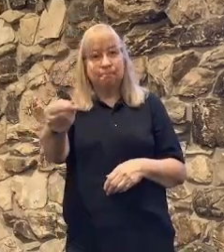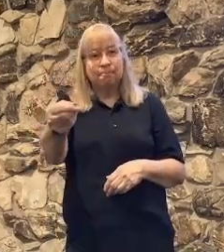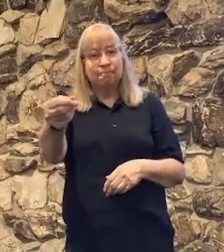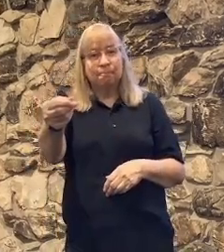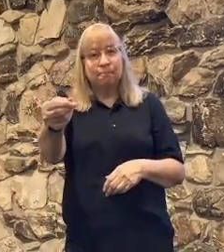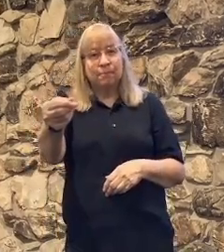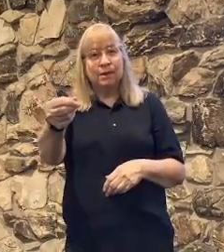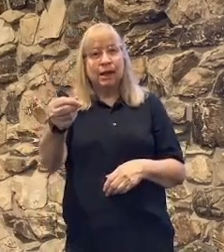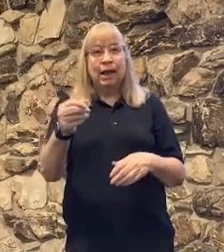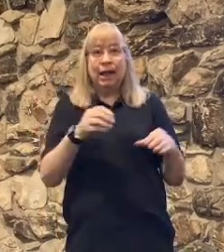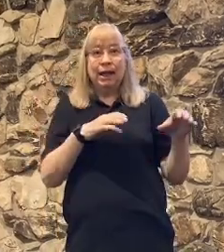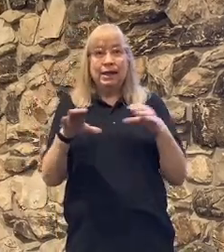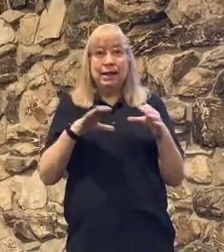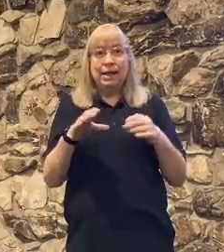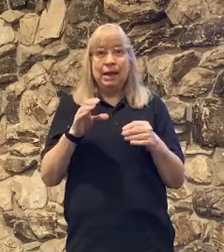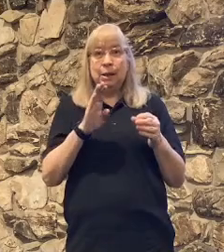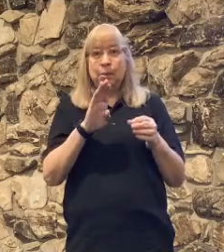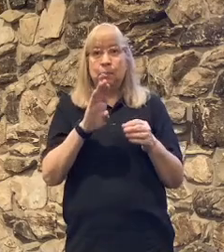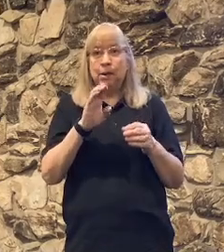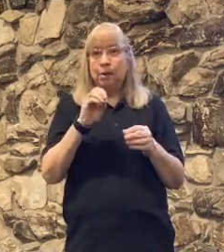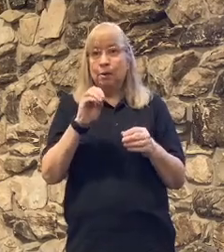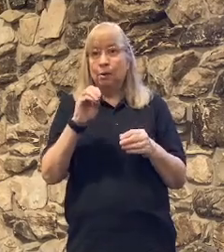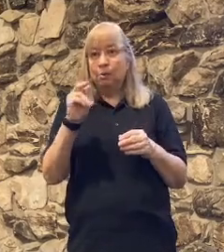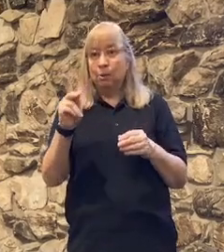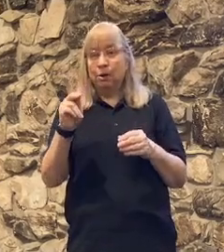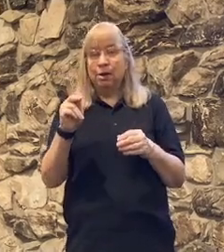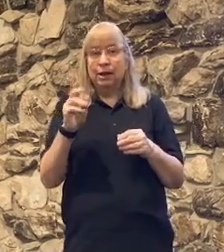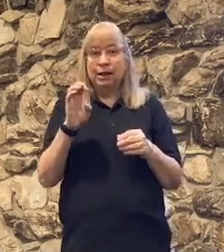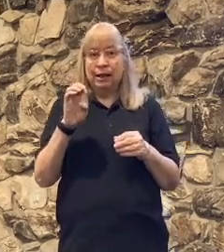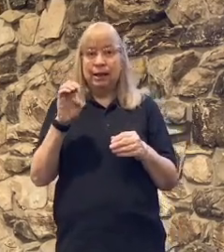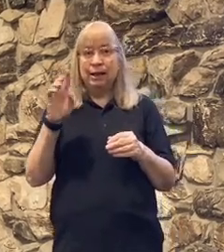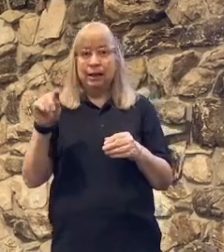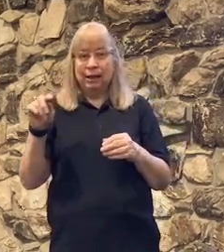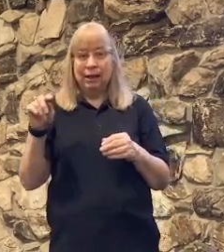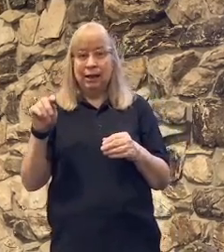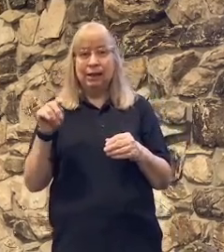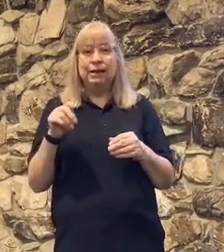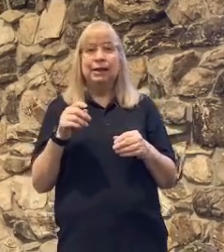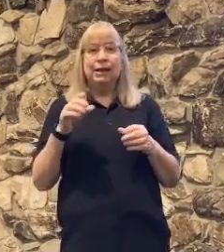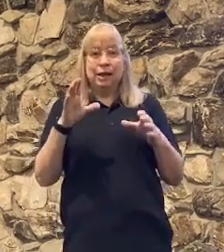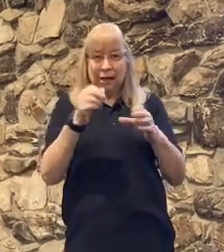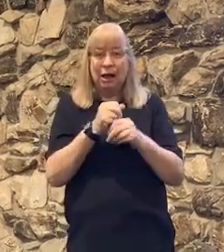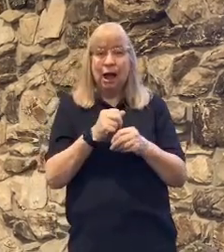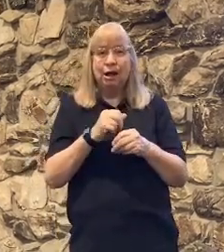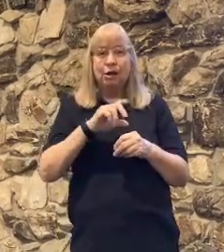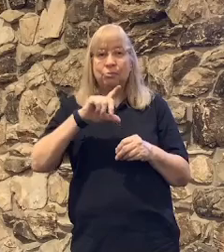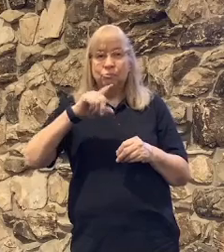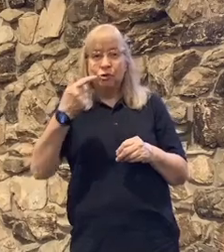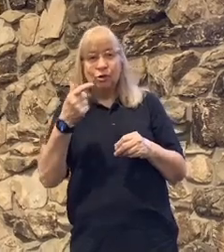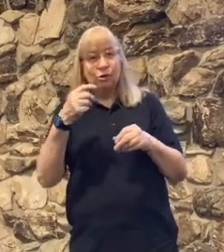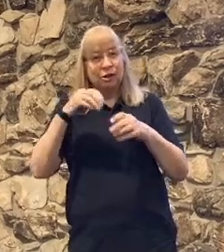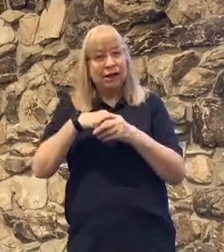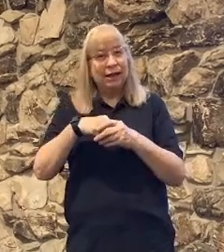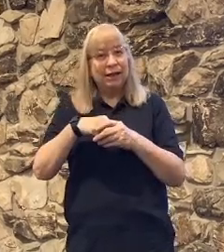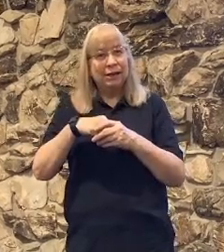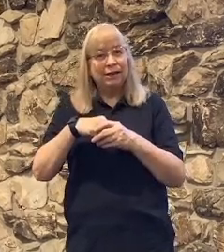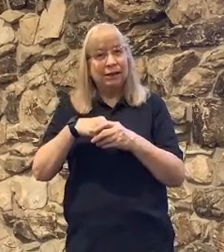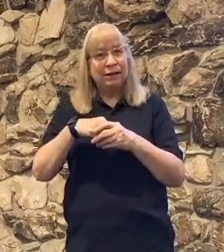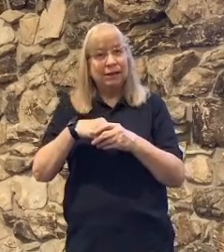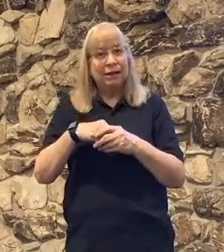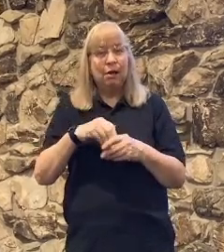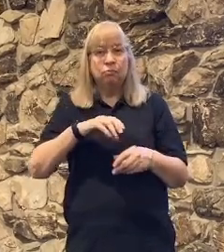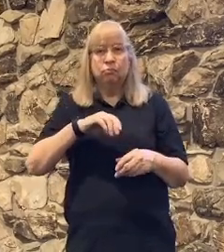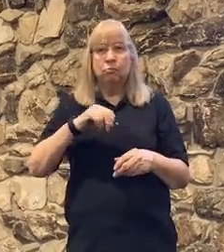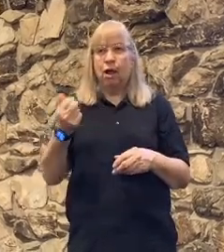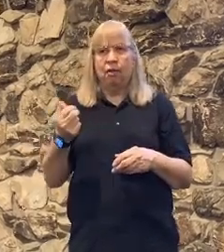He did his book in. He got it turned in. Now, the others in the